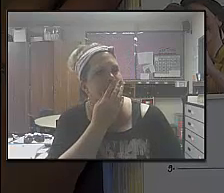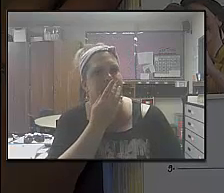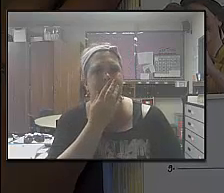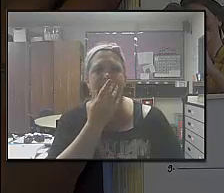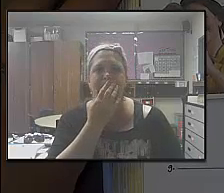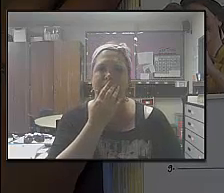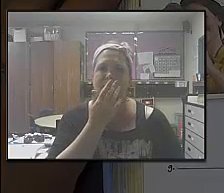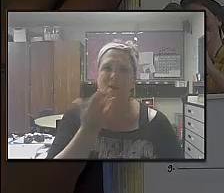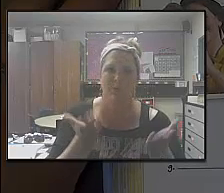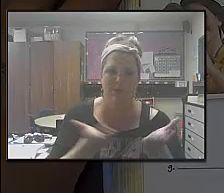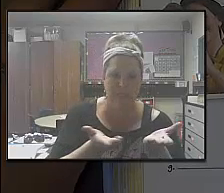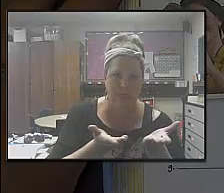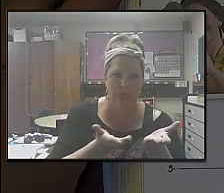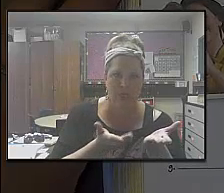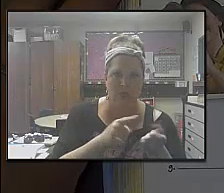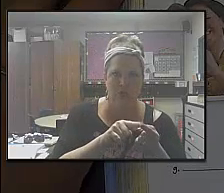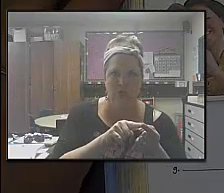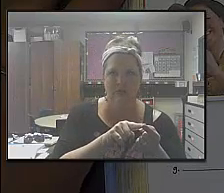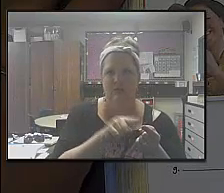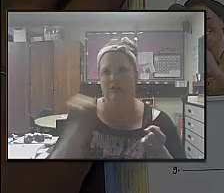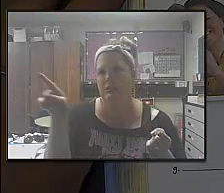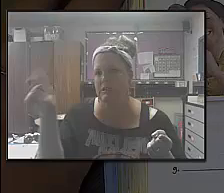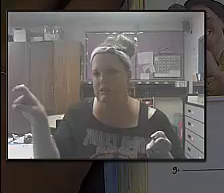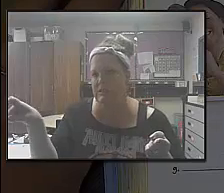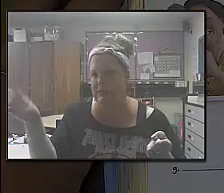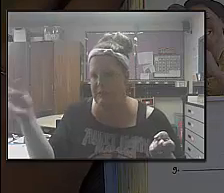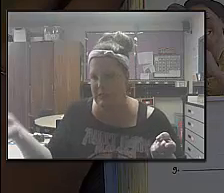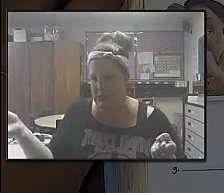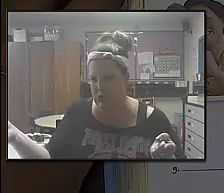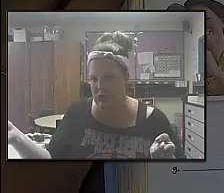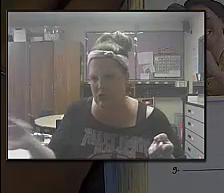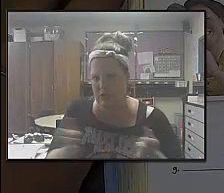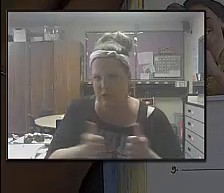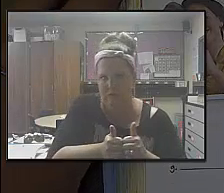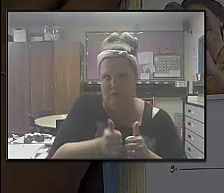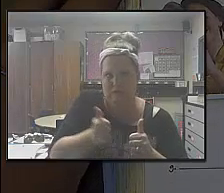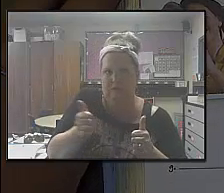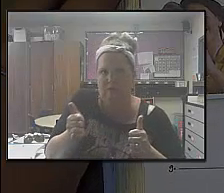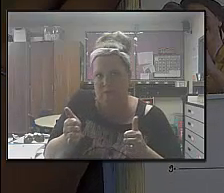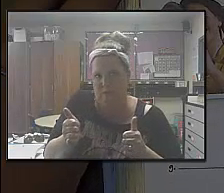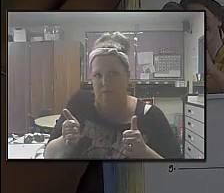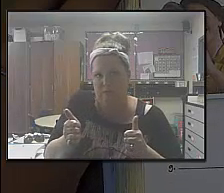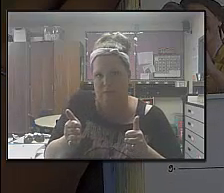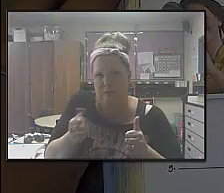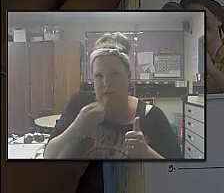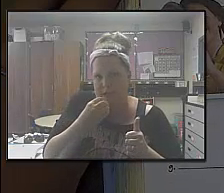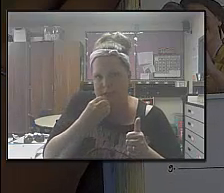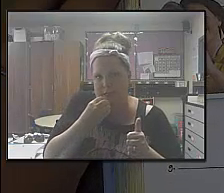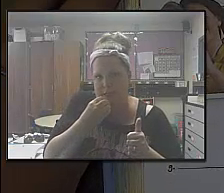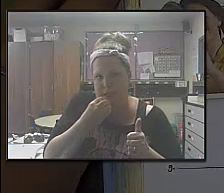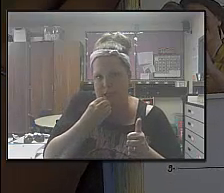So he was here. He needs to be here. 8.